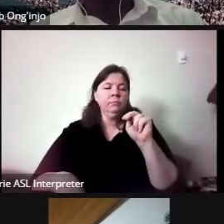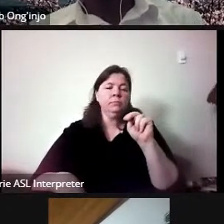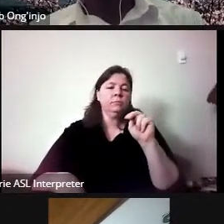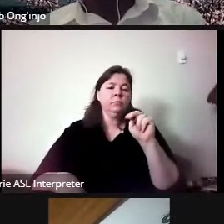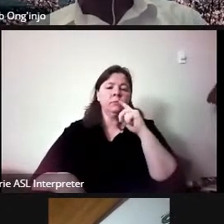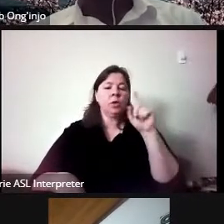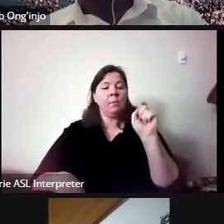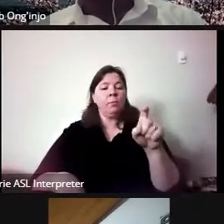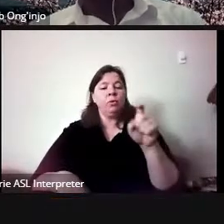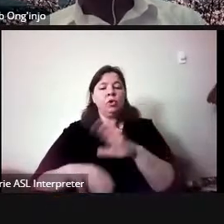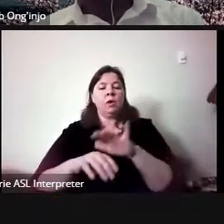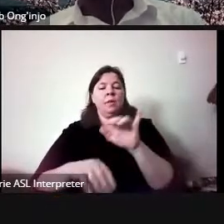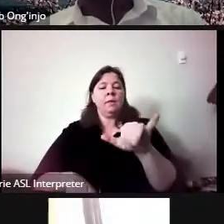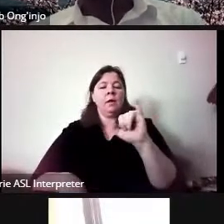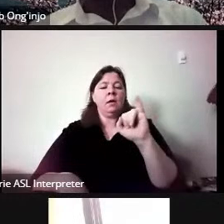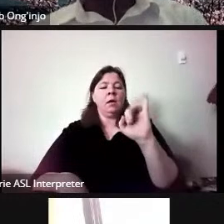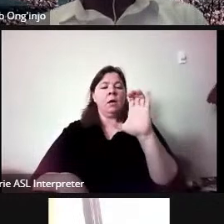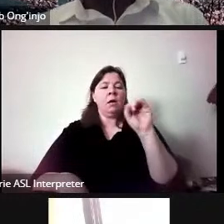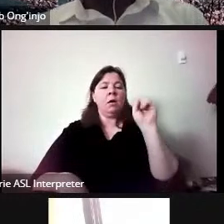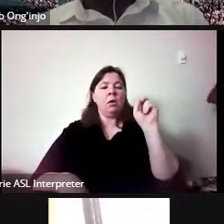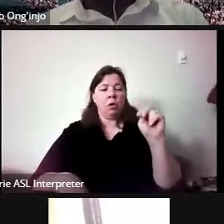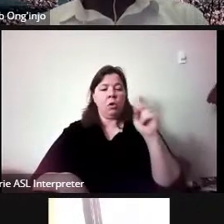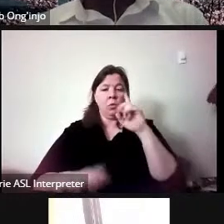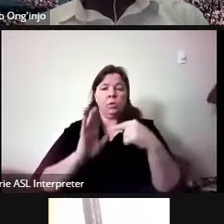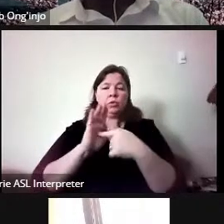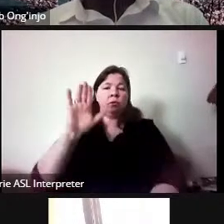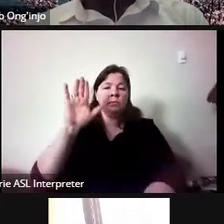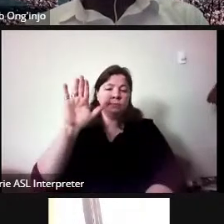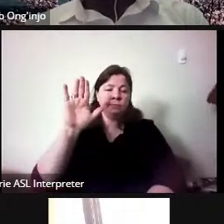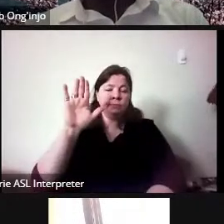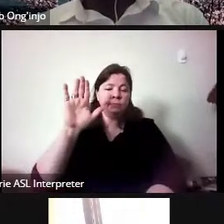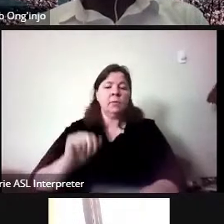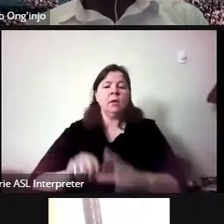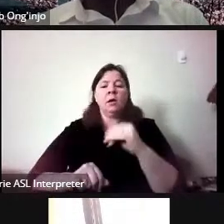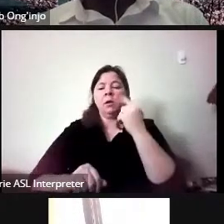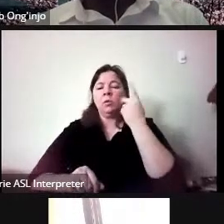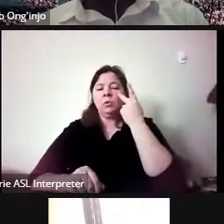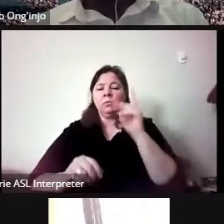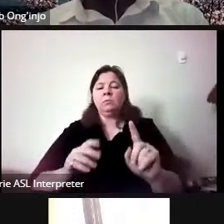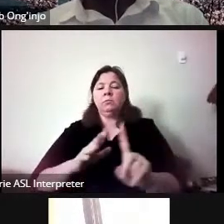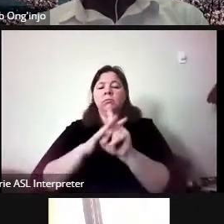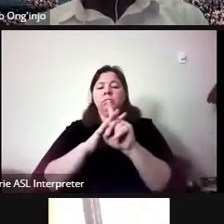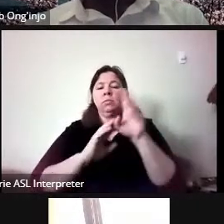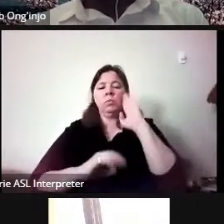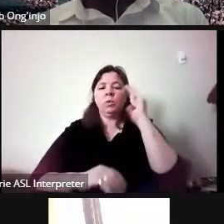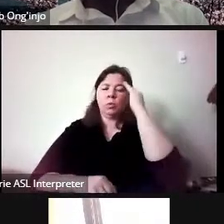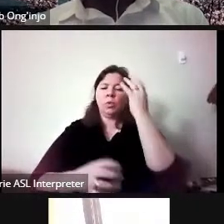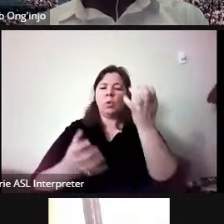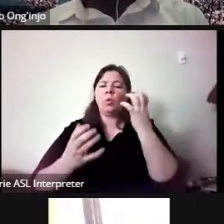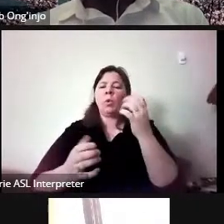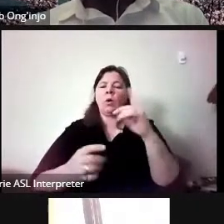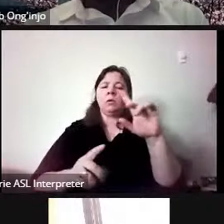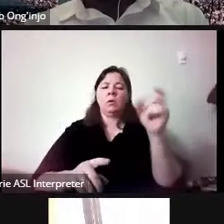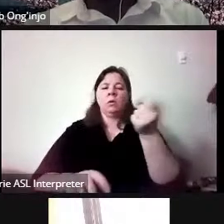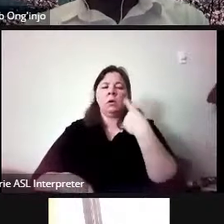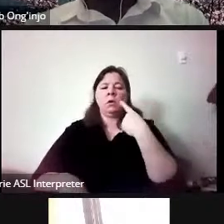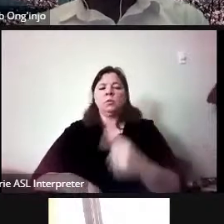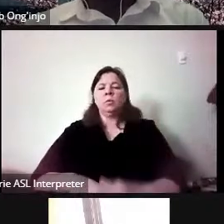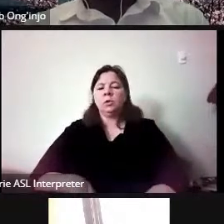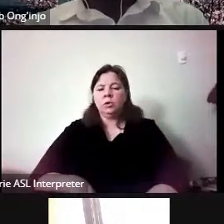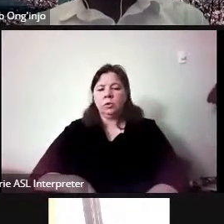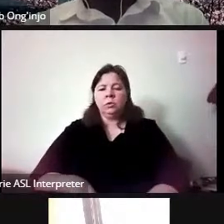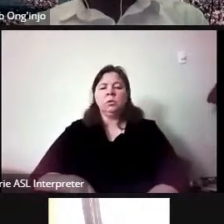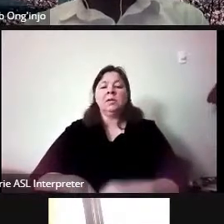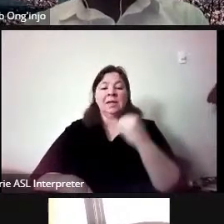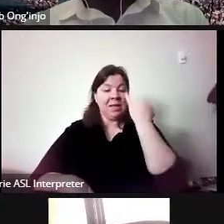push on that icon and it will show your hand like this. The little icon will come up and we'll know that you're wanting to ask a question.